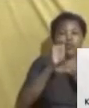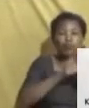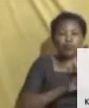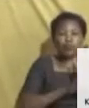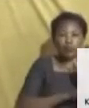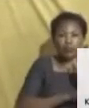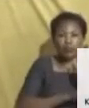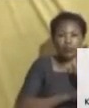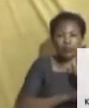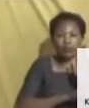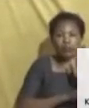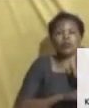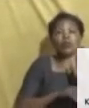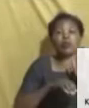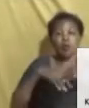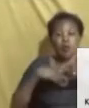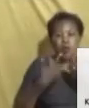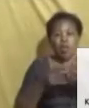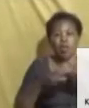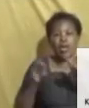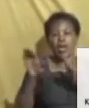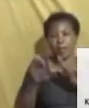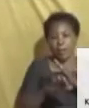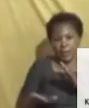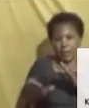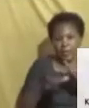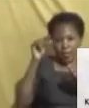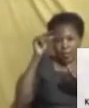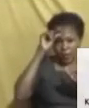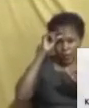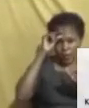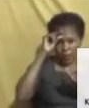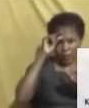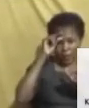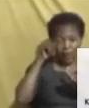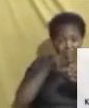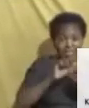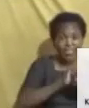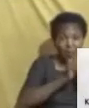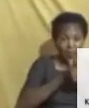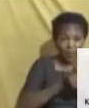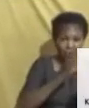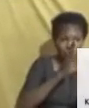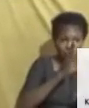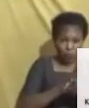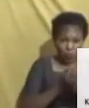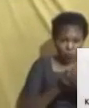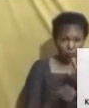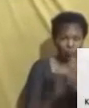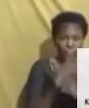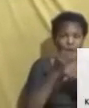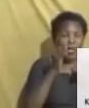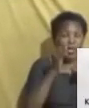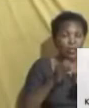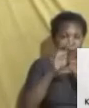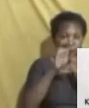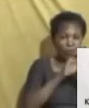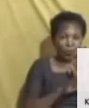monarchical parliamentary government. The so-called amendment, in fact, established a new